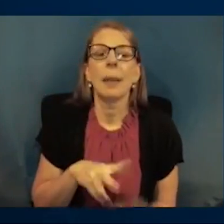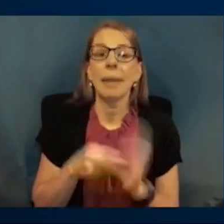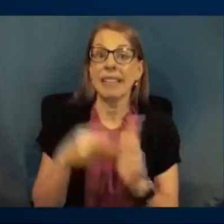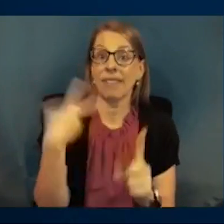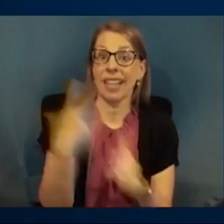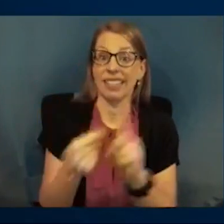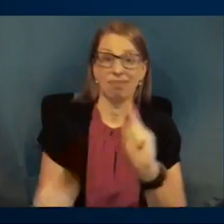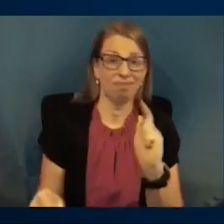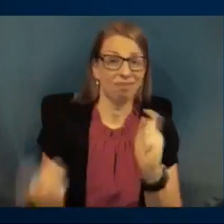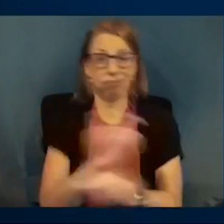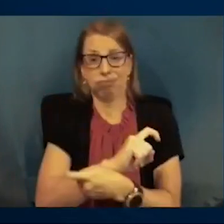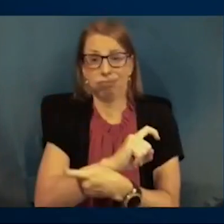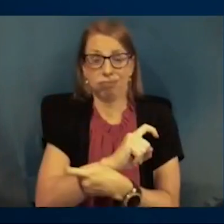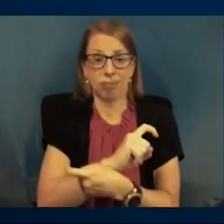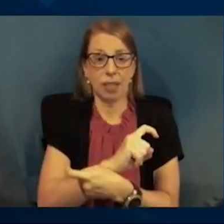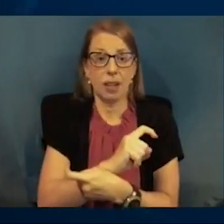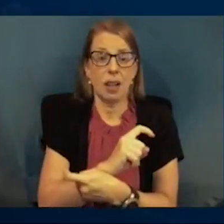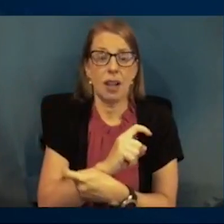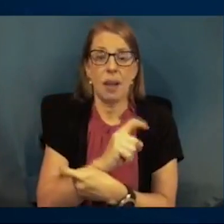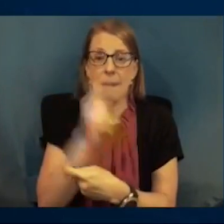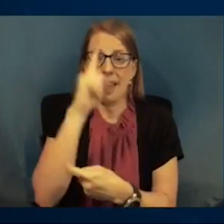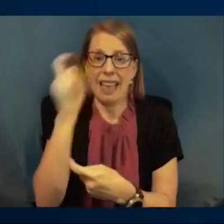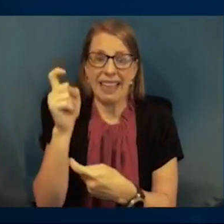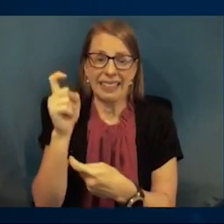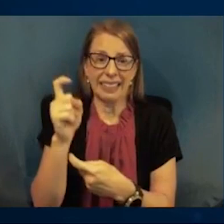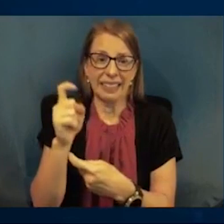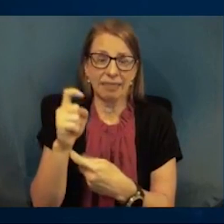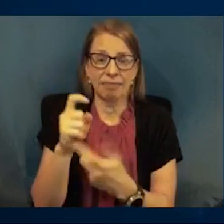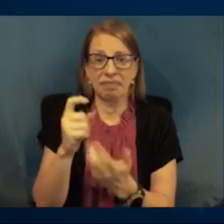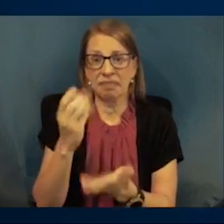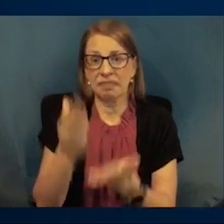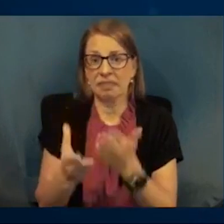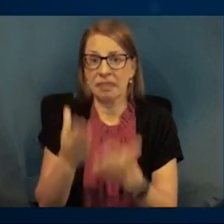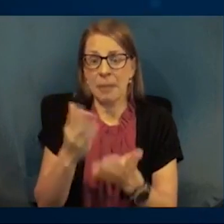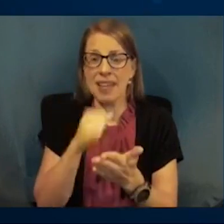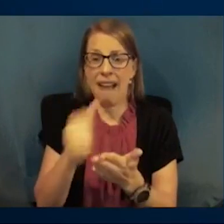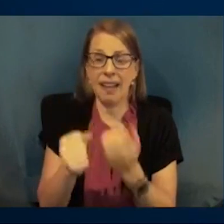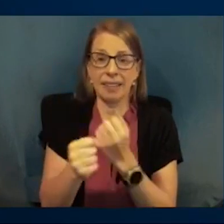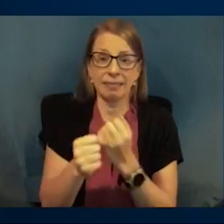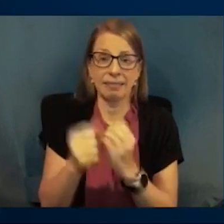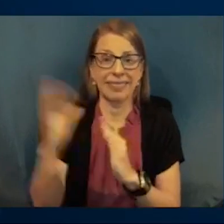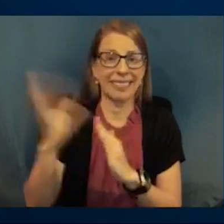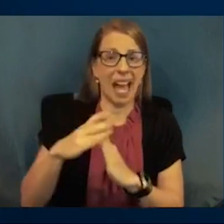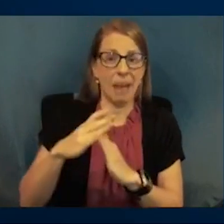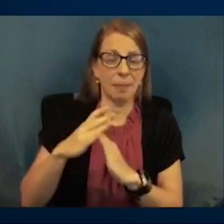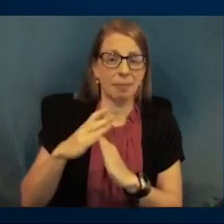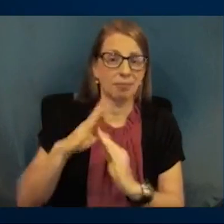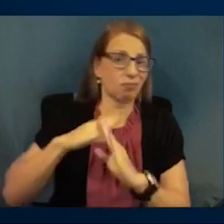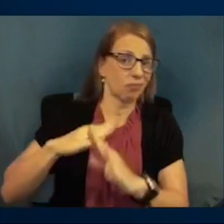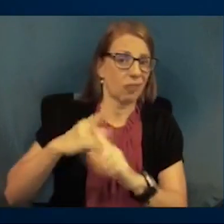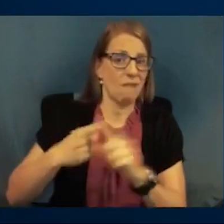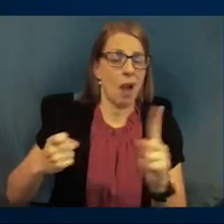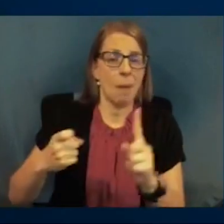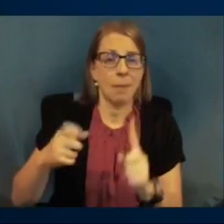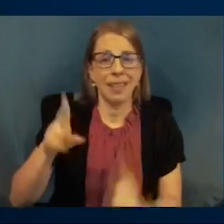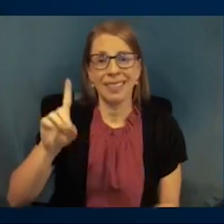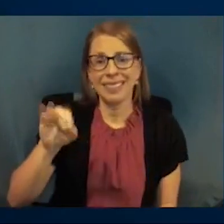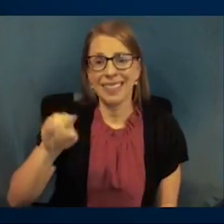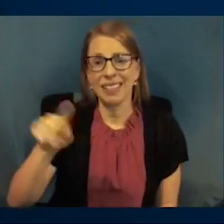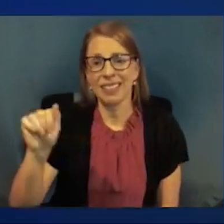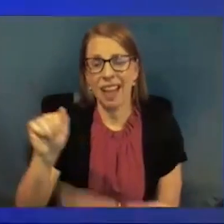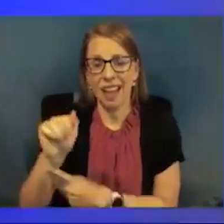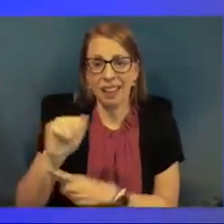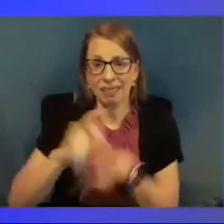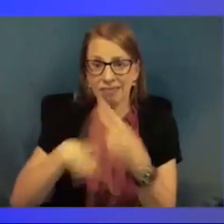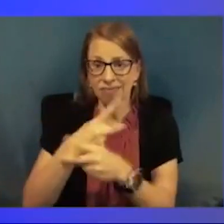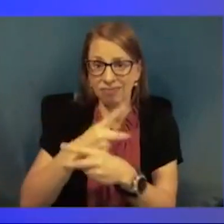reduced efficacy against Delta and possible other new variants on the way? Yeah, I don't think there's any talk about that. I